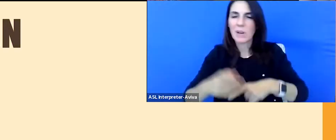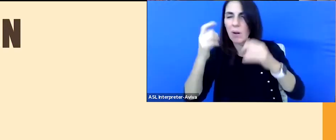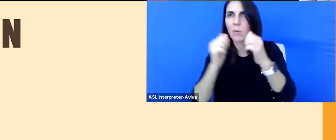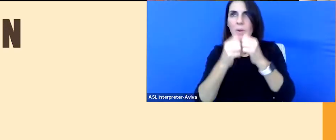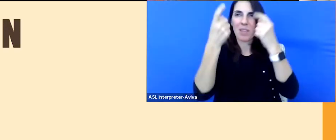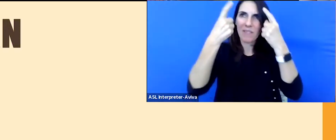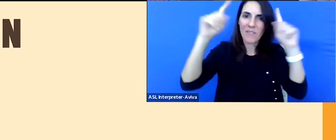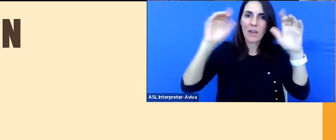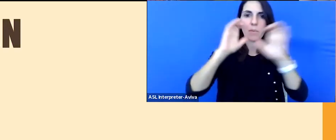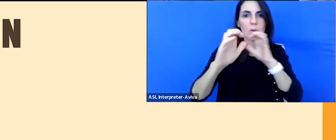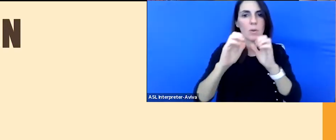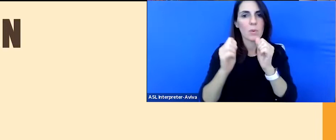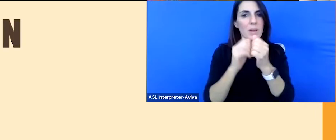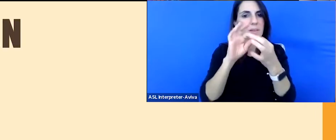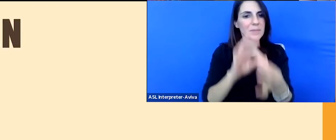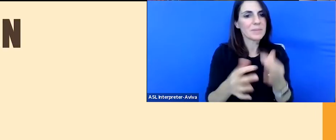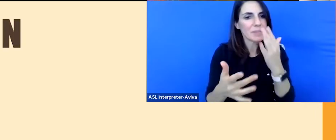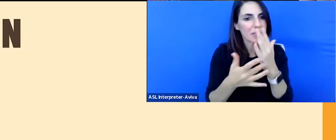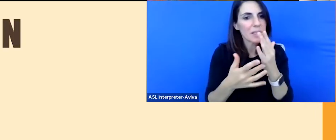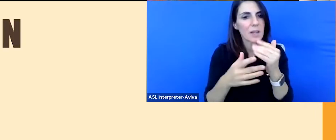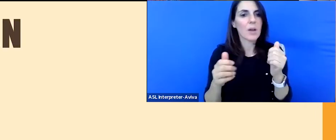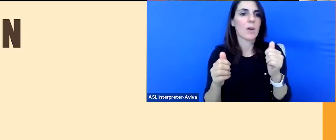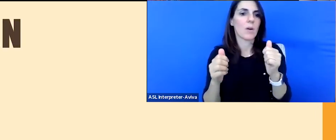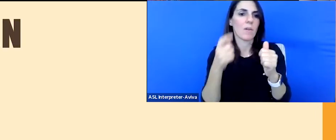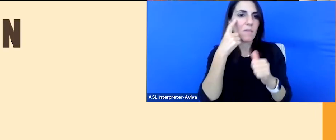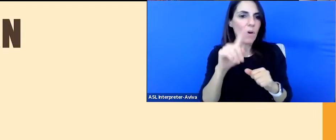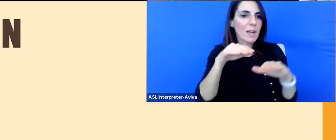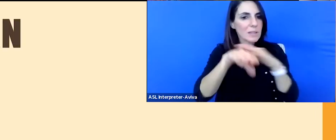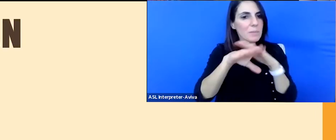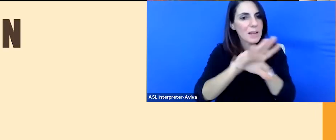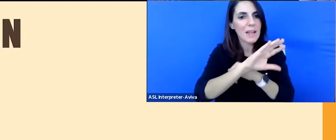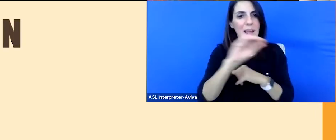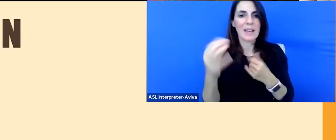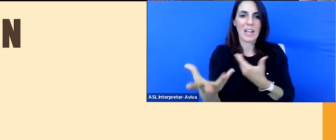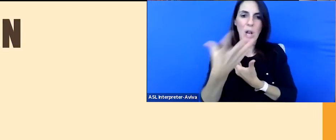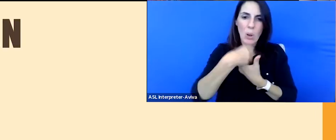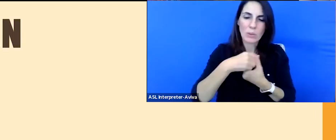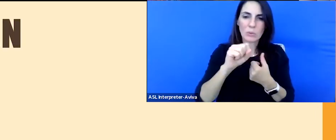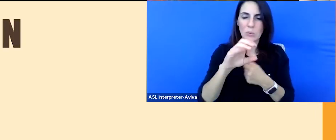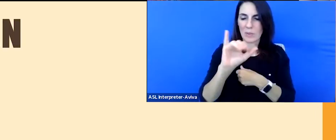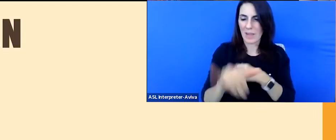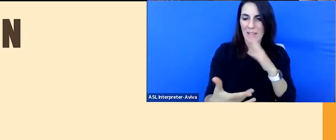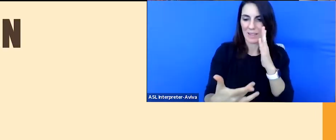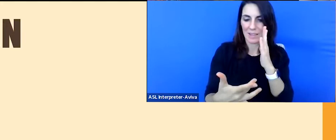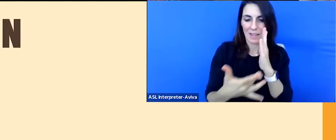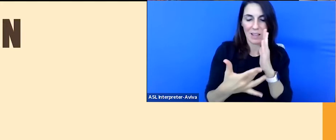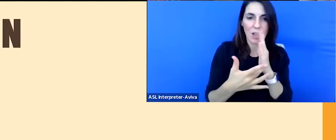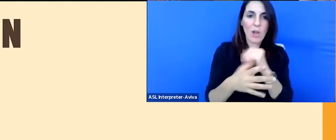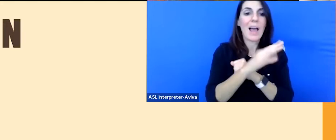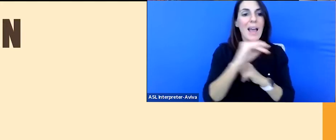technology for accessibility and inclusion, so that technology and